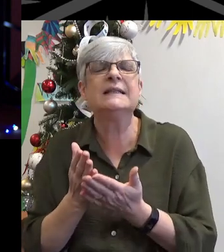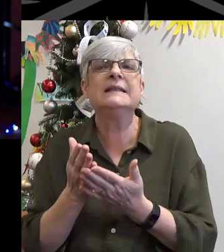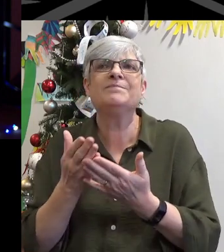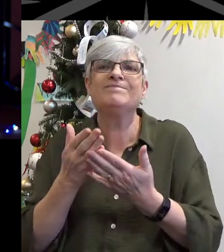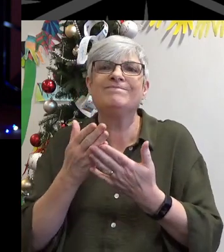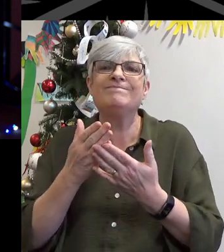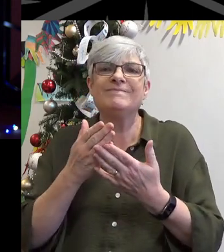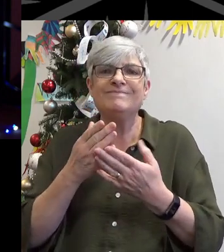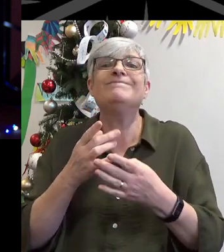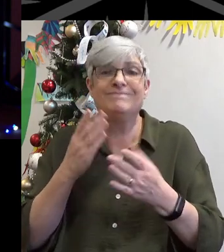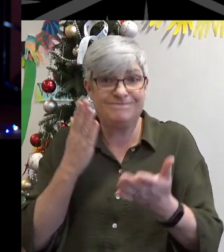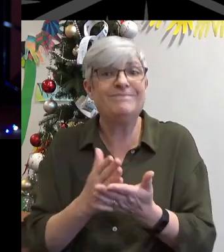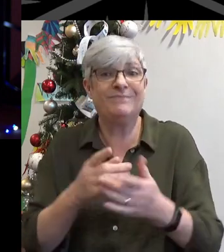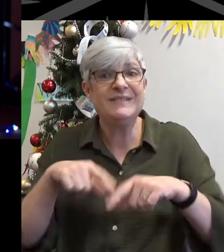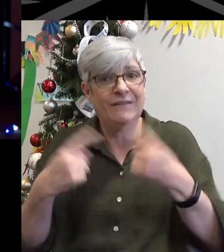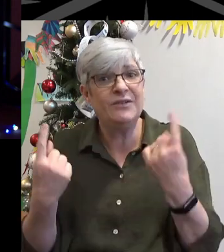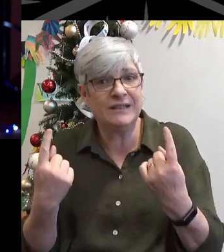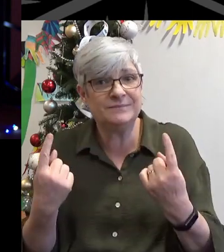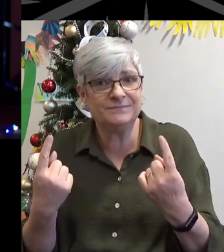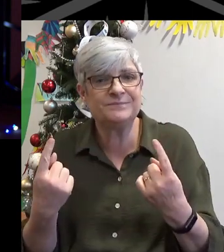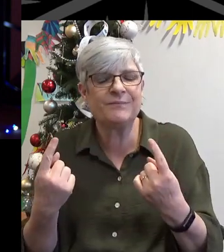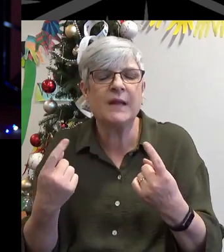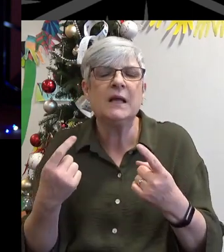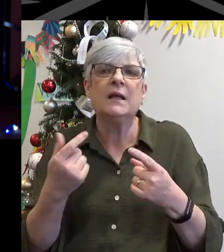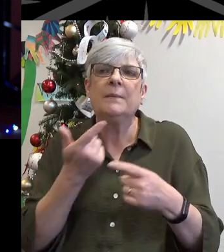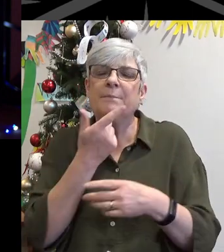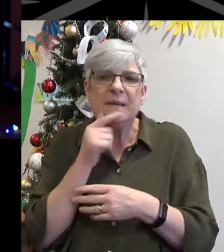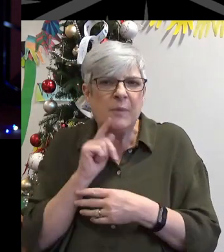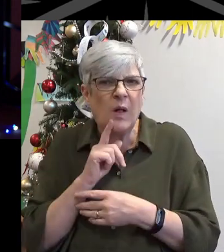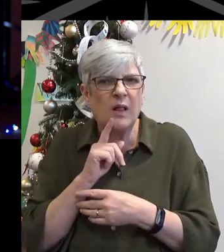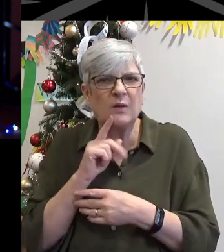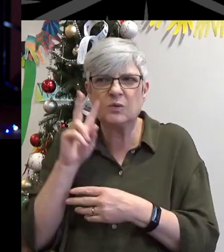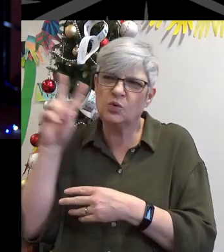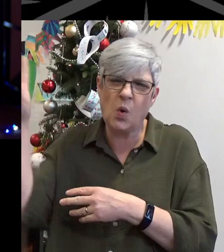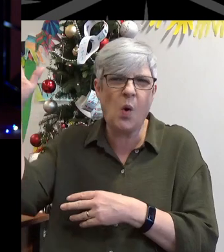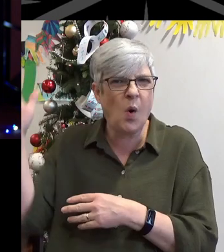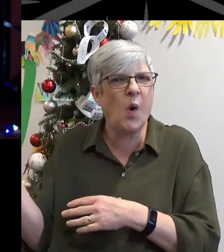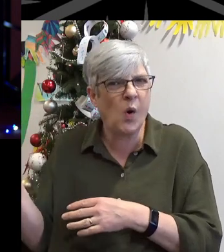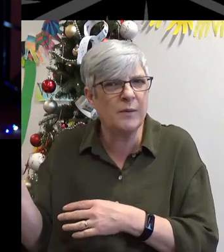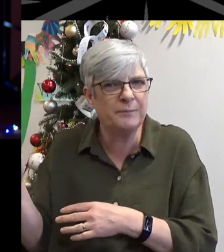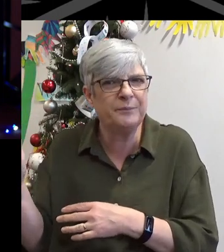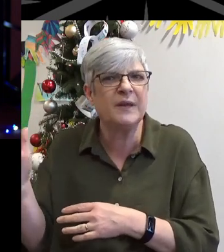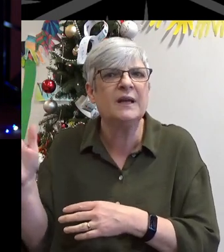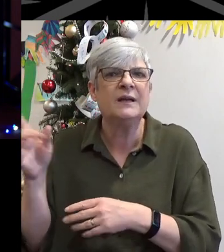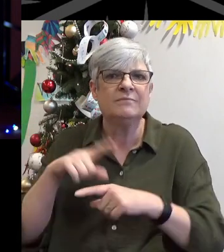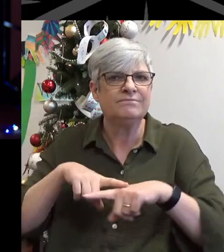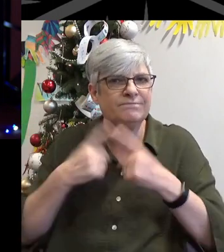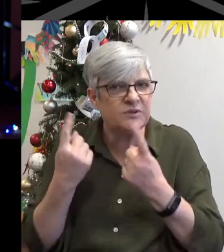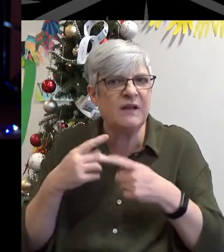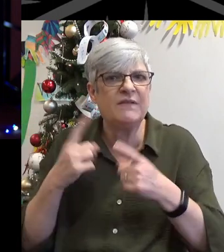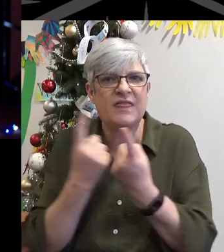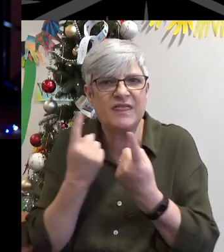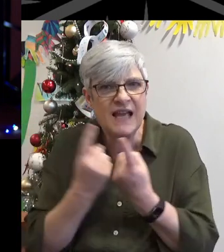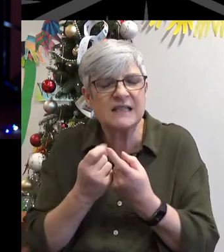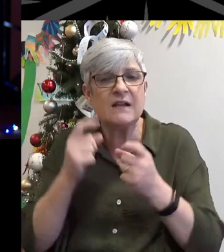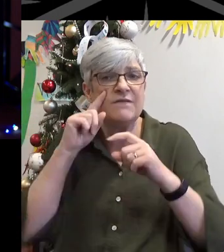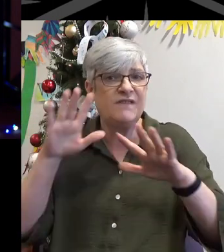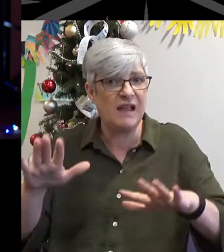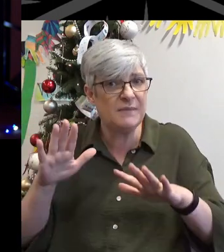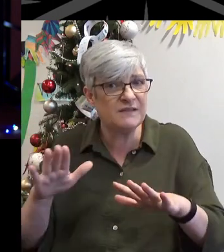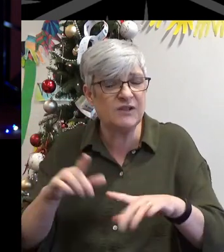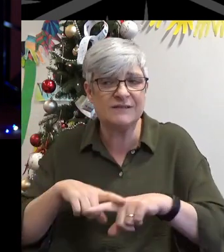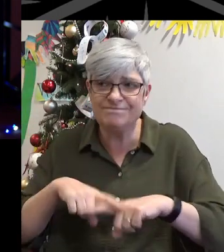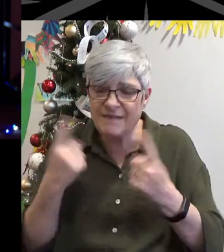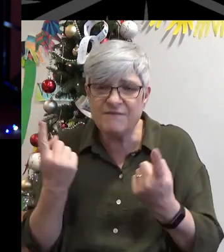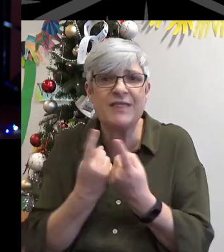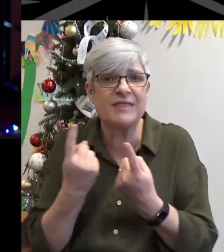all of these. These folks that we saw up there, they did different things, famous for different